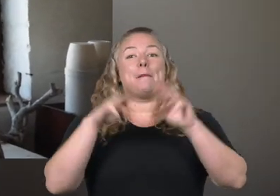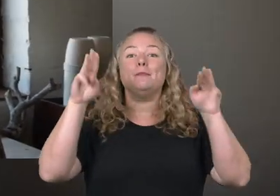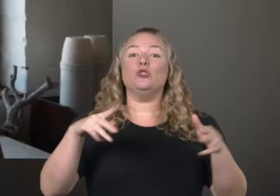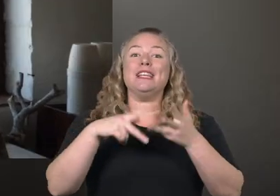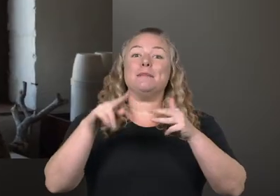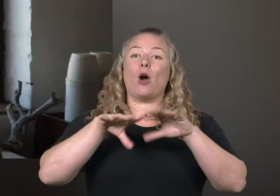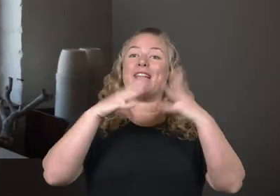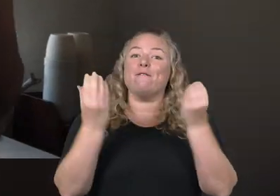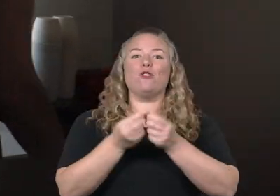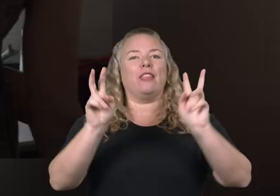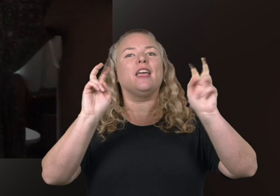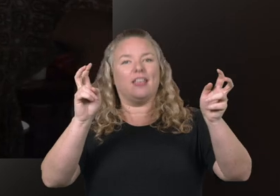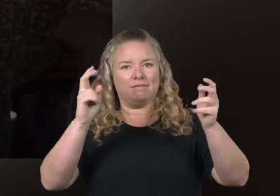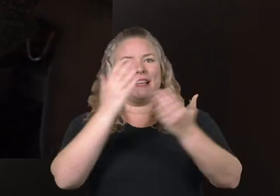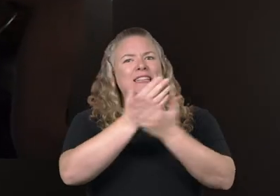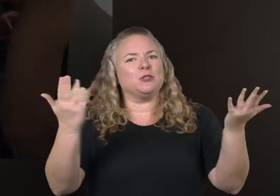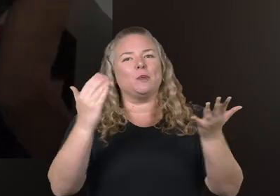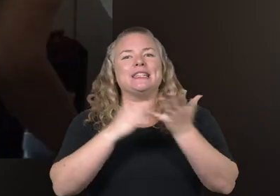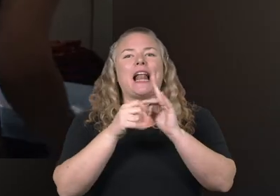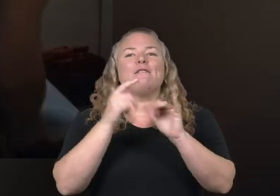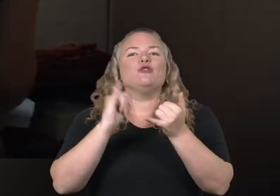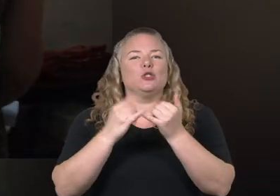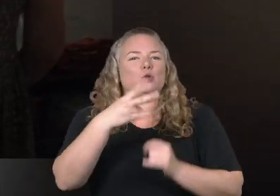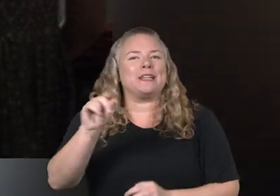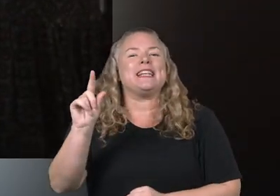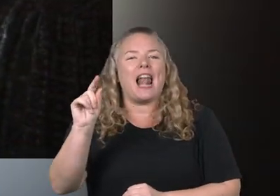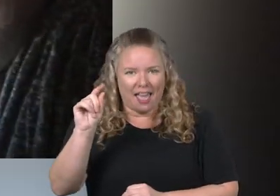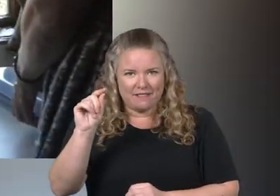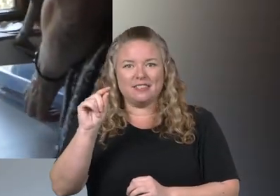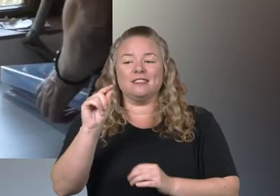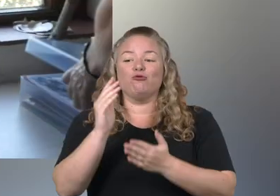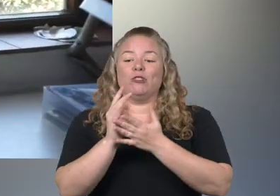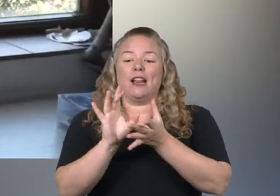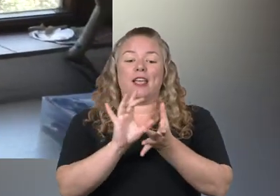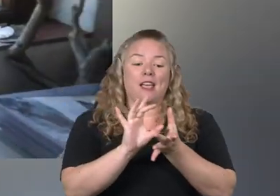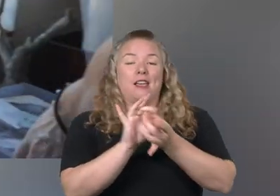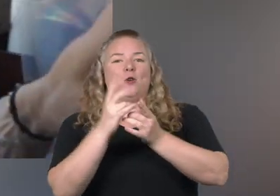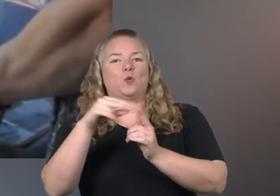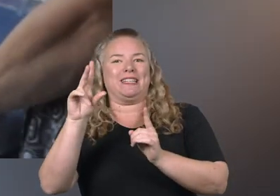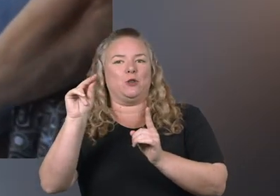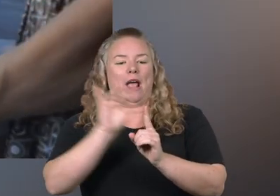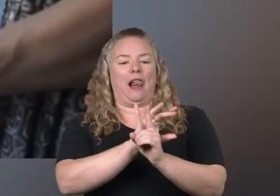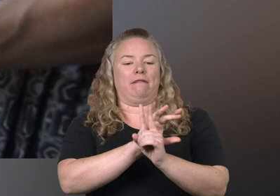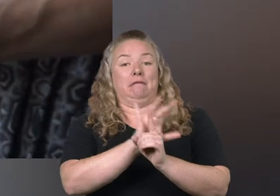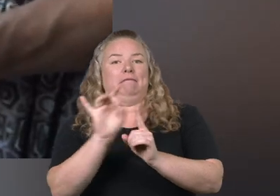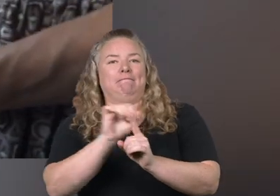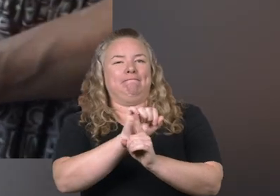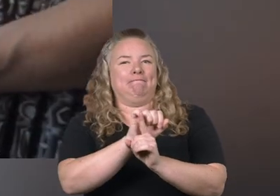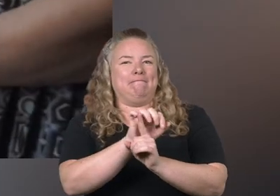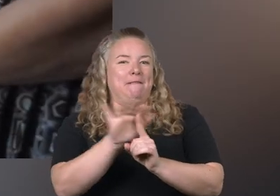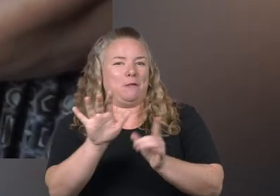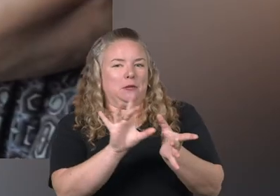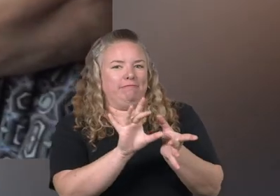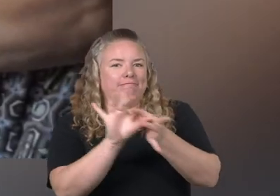I think it's possible to talk about the Museum of Everything exhibition in Selfridges 2011 as being on